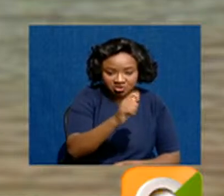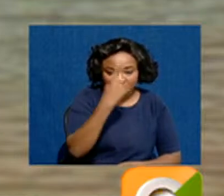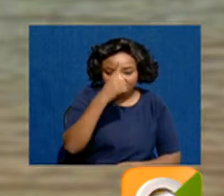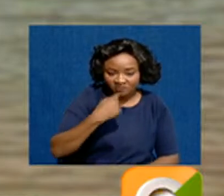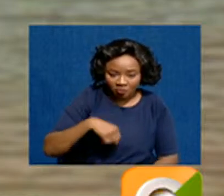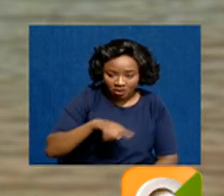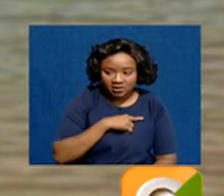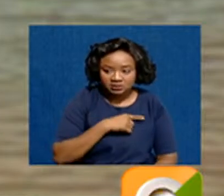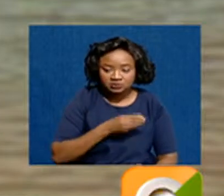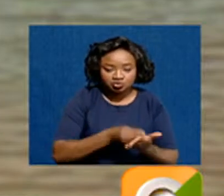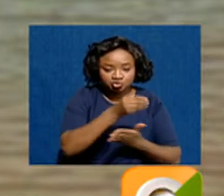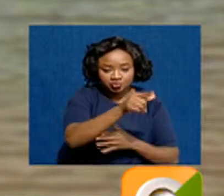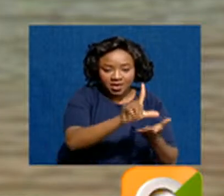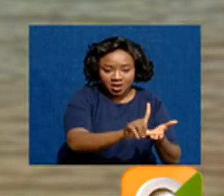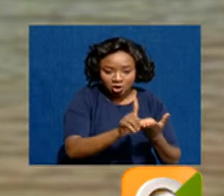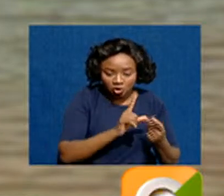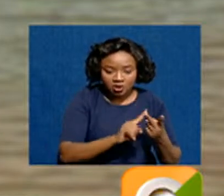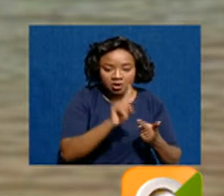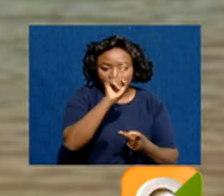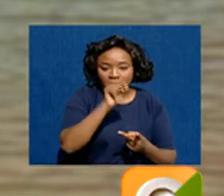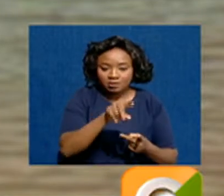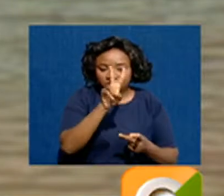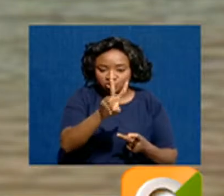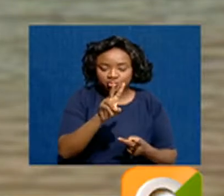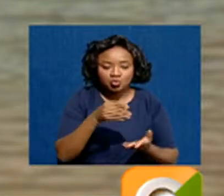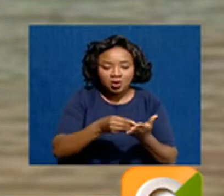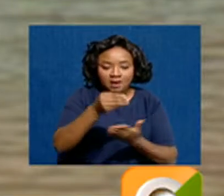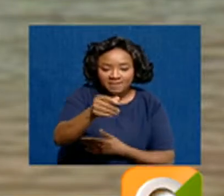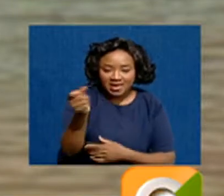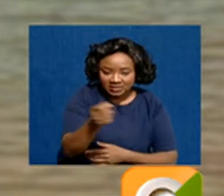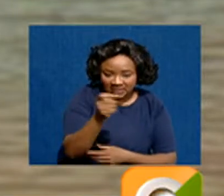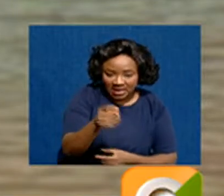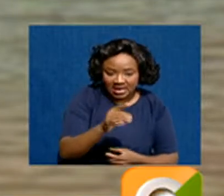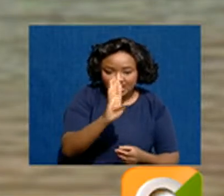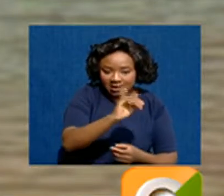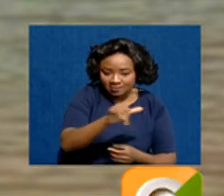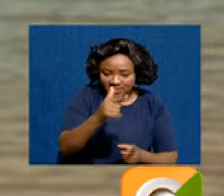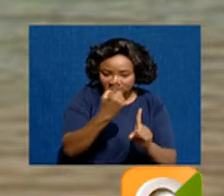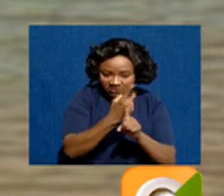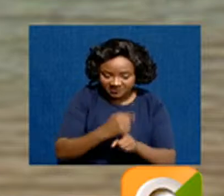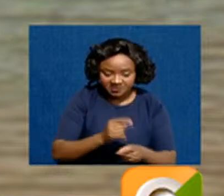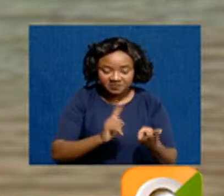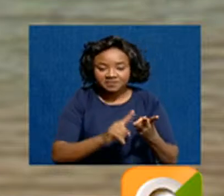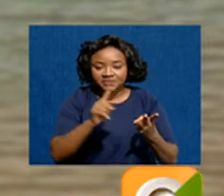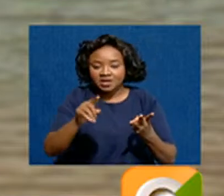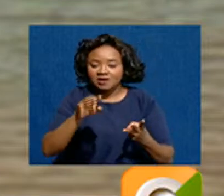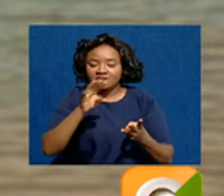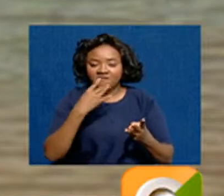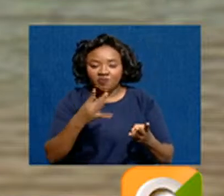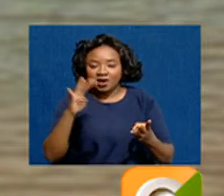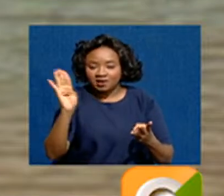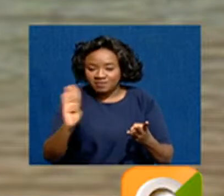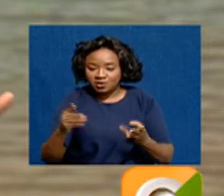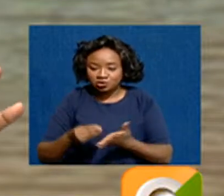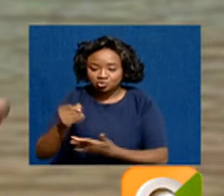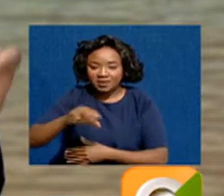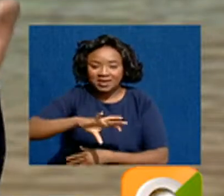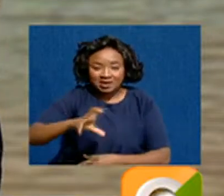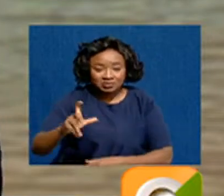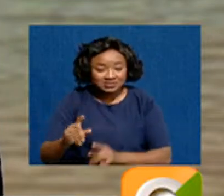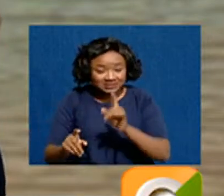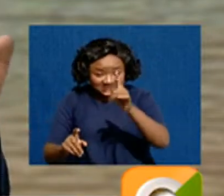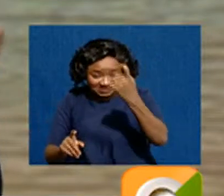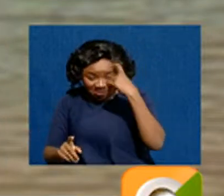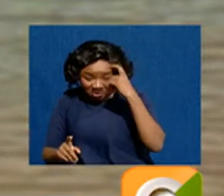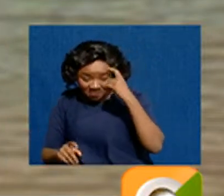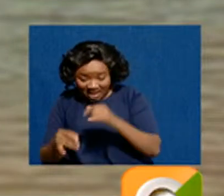to pay debt, 1.2 trillion to pay wages, and then another 400 billion to pay county governments. You have not talked about even construction. That